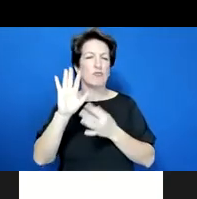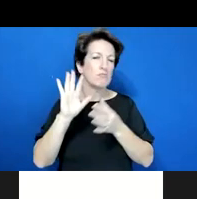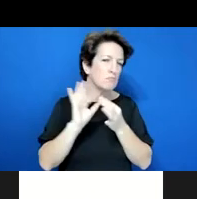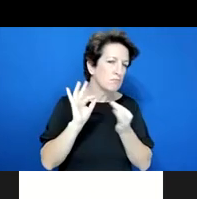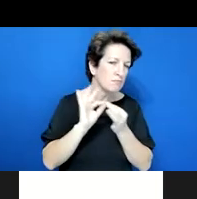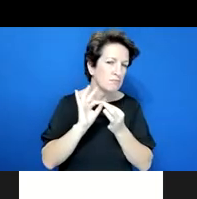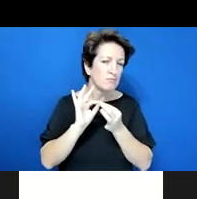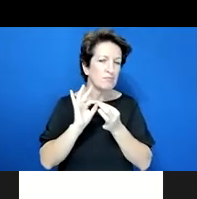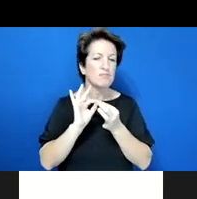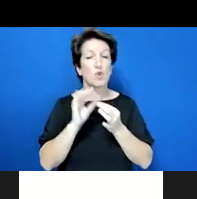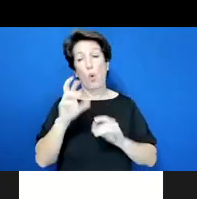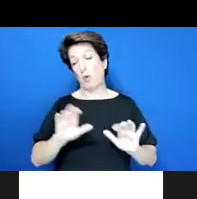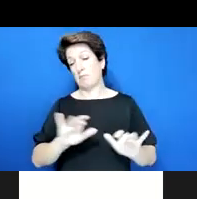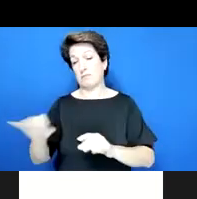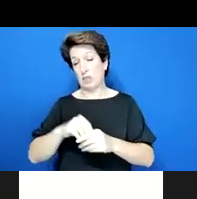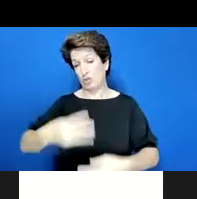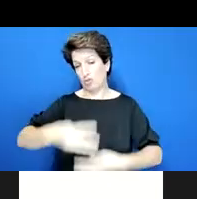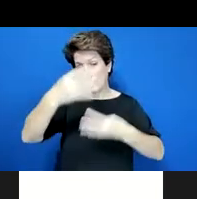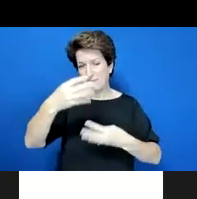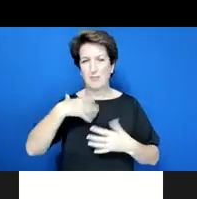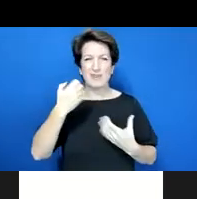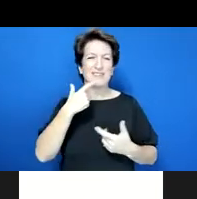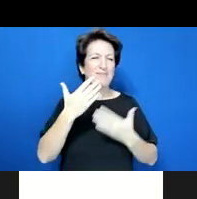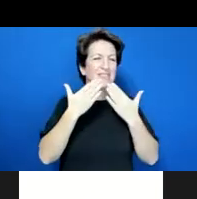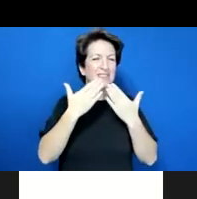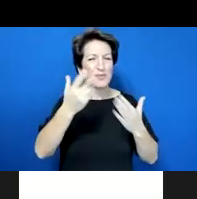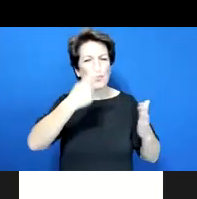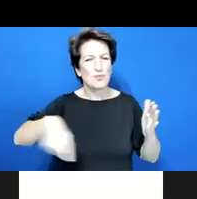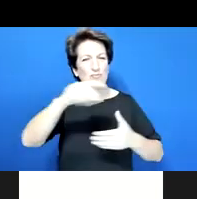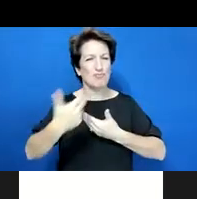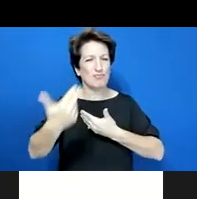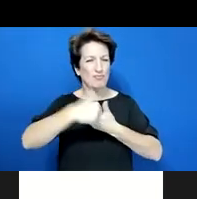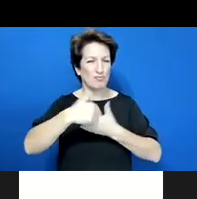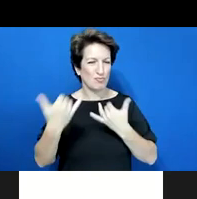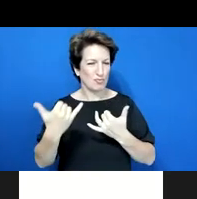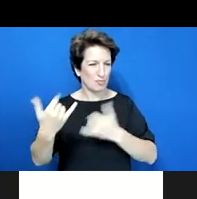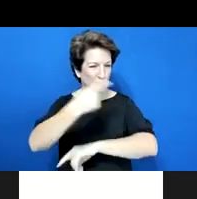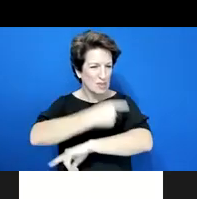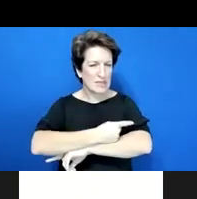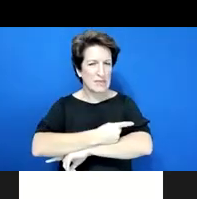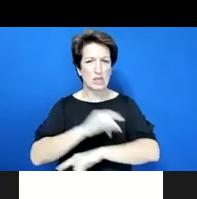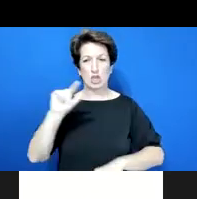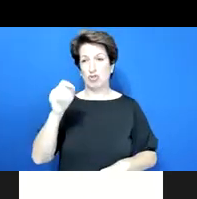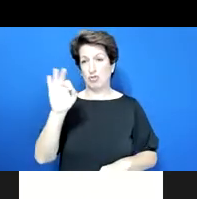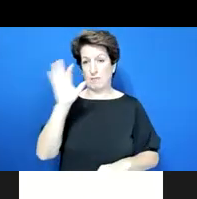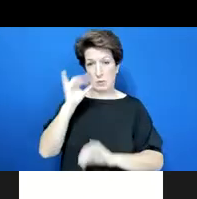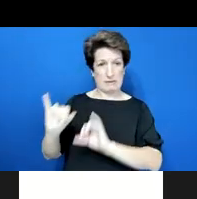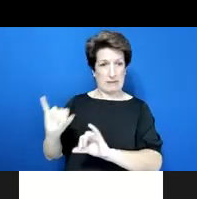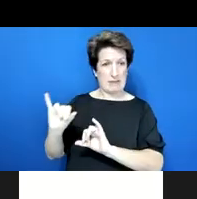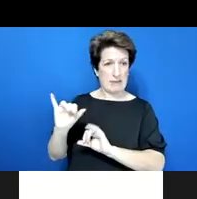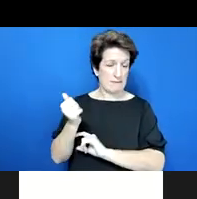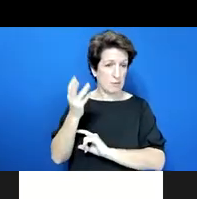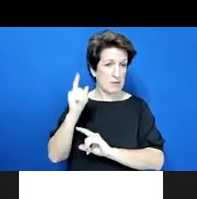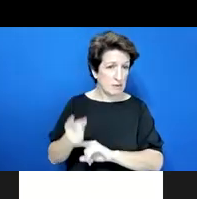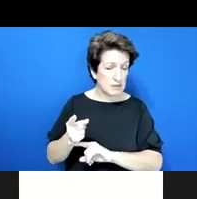chat. So thank you again to everyone for being here today. We still have Geoff with us for a few more minutes, so please